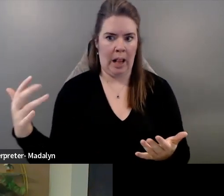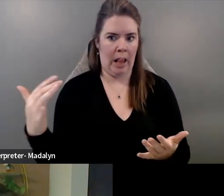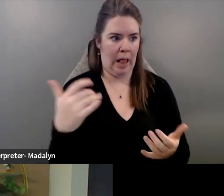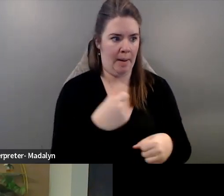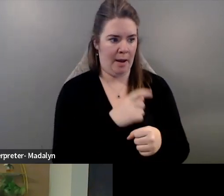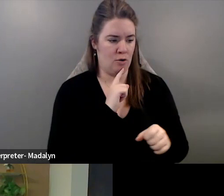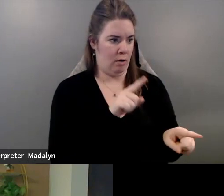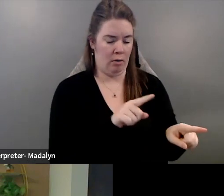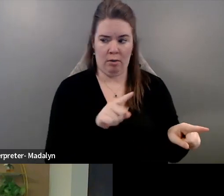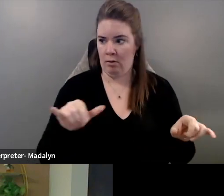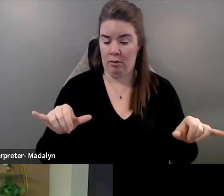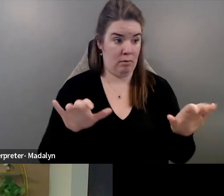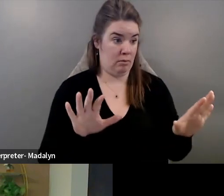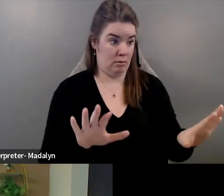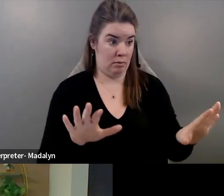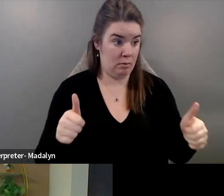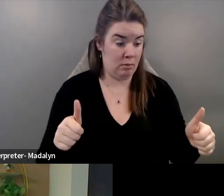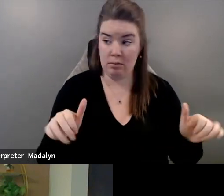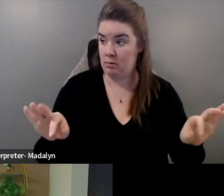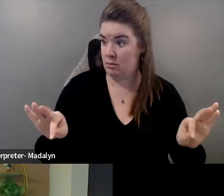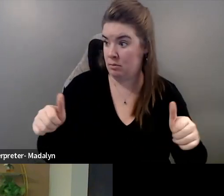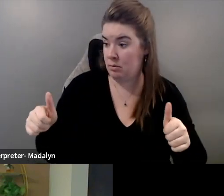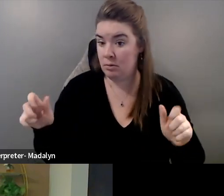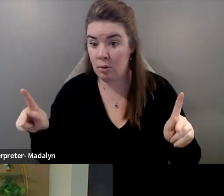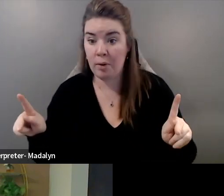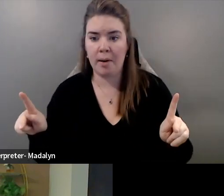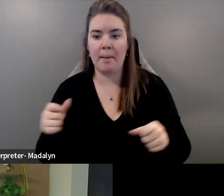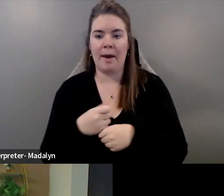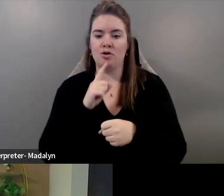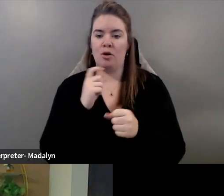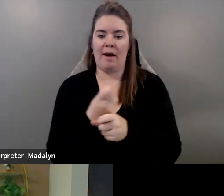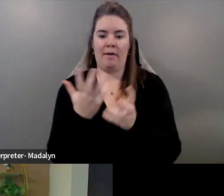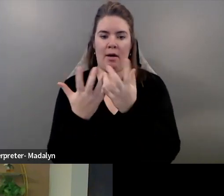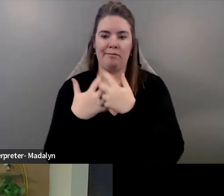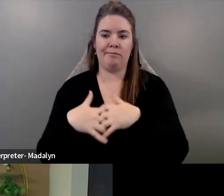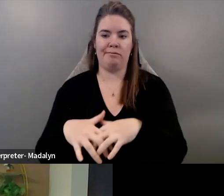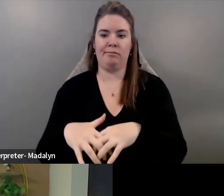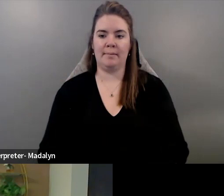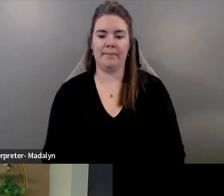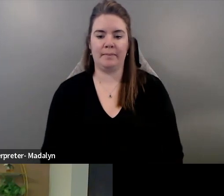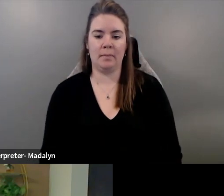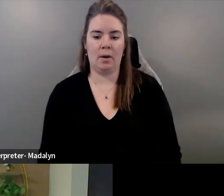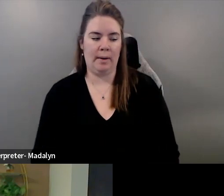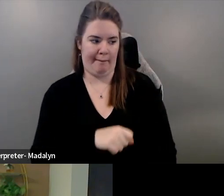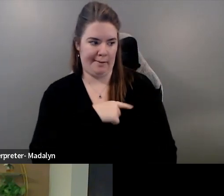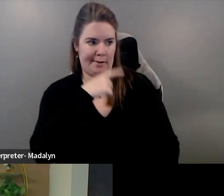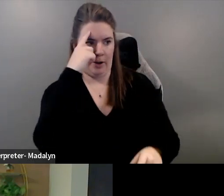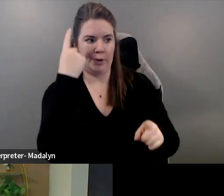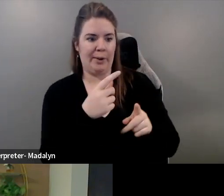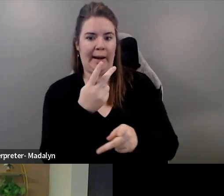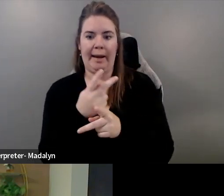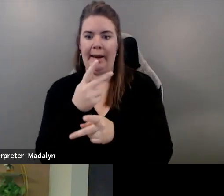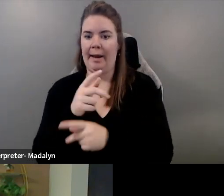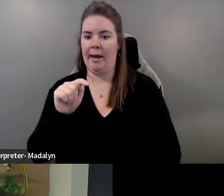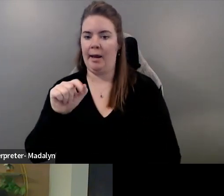keep things chugging along. Dr. Anderson, would you agree with me on that? I would agree. It definitely is keeping track and doing the things